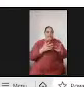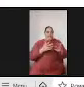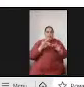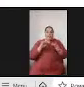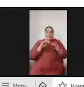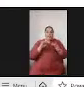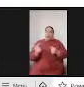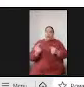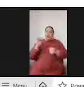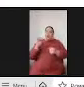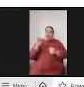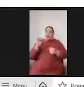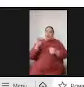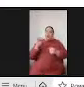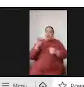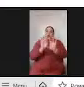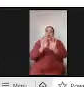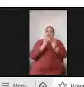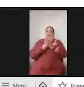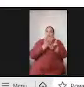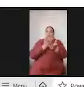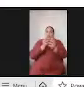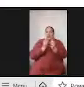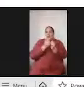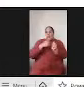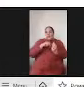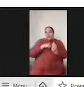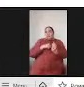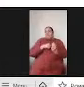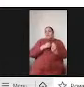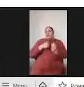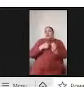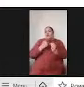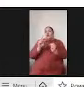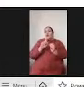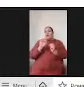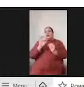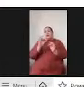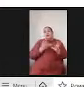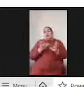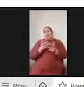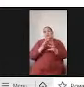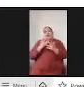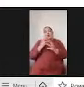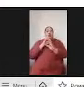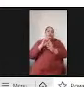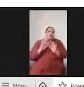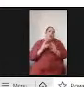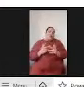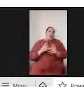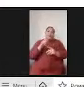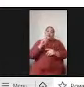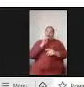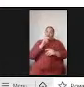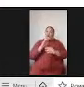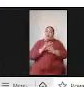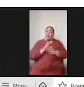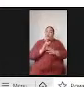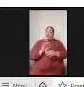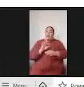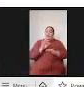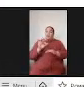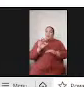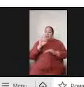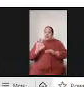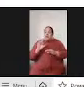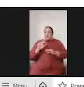our doors and start engaging with us, what do we do with that engagement and how do we respond? And does it ultimately become 3 people's job to